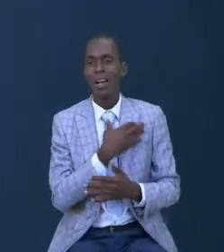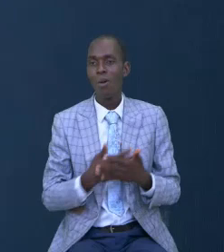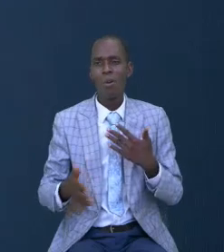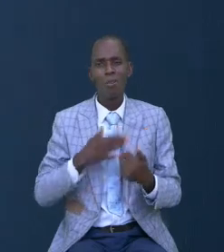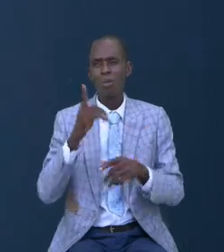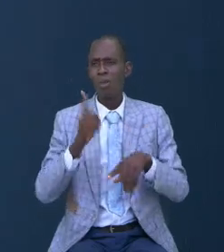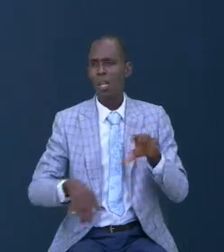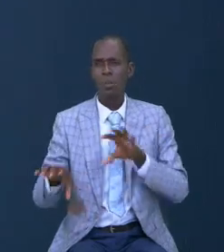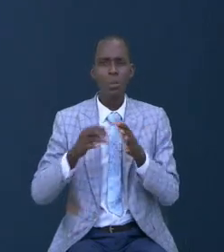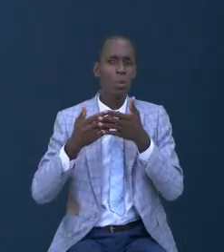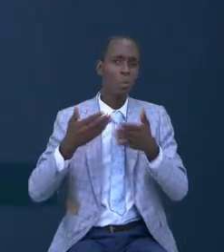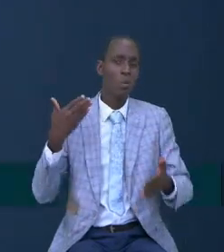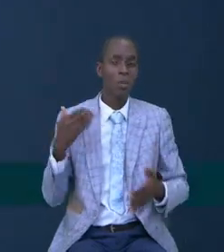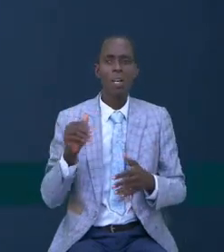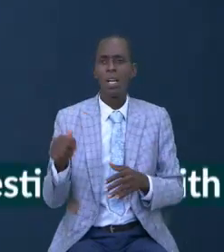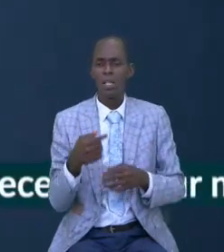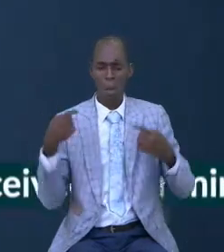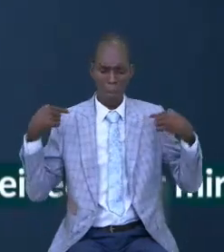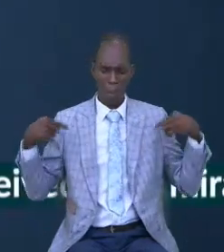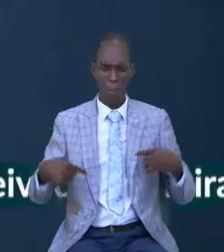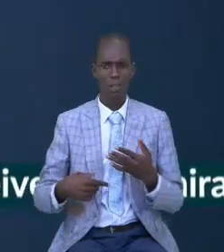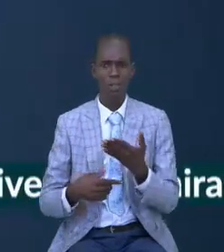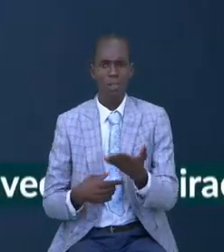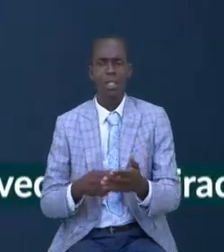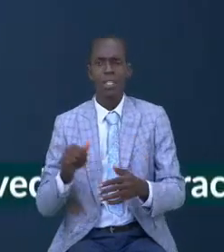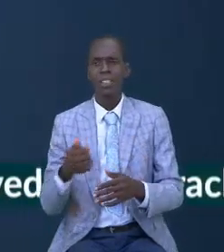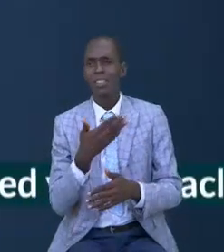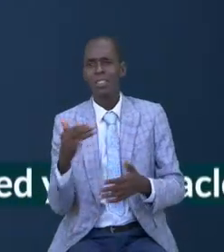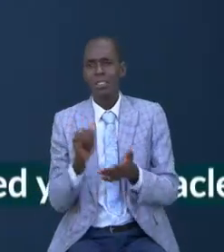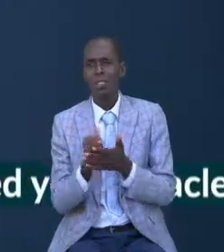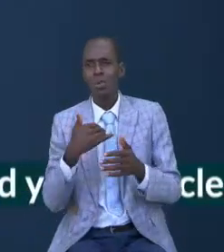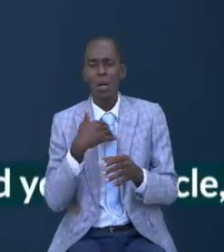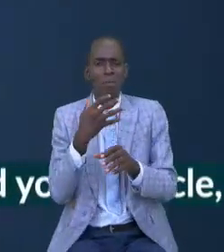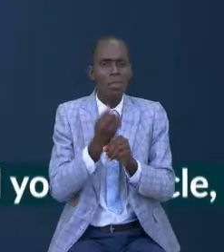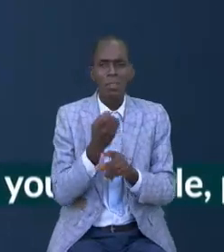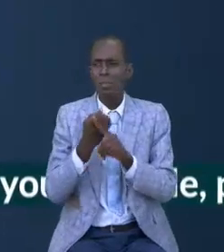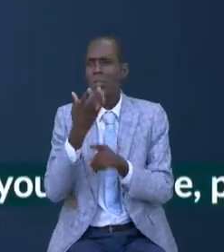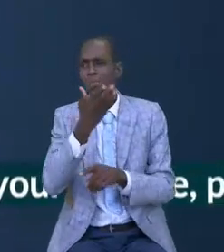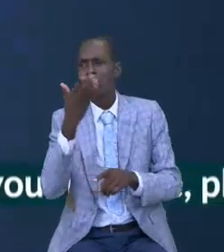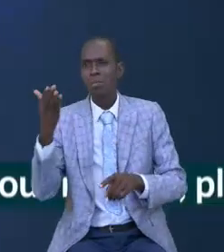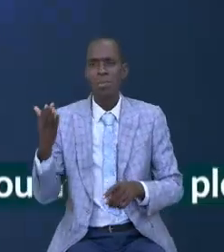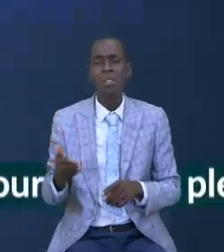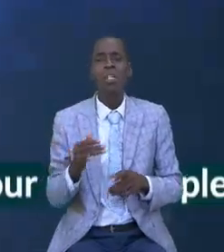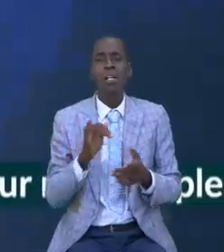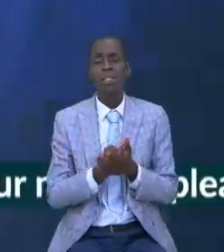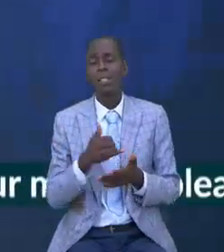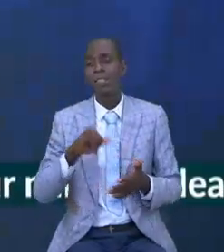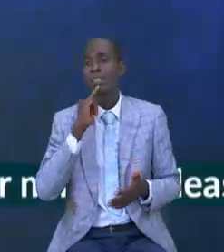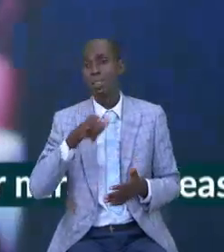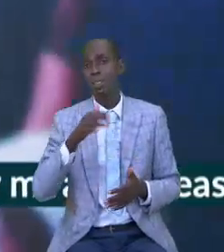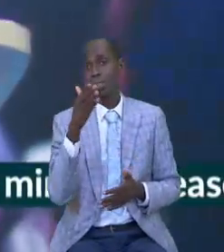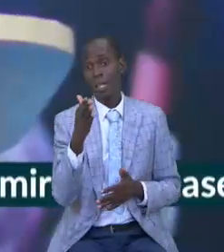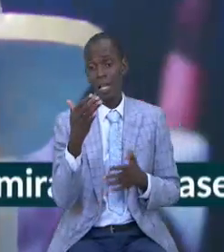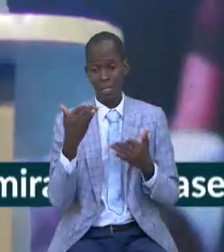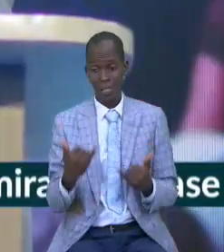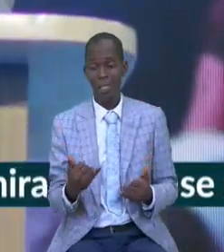not able to do before, any pain there, anything you've taken here and there, and those things were still there, now they